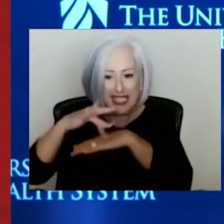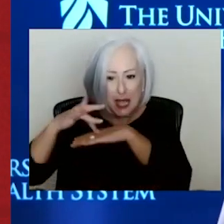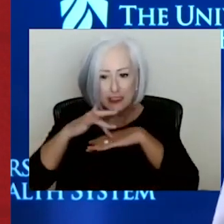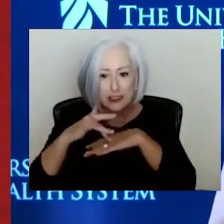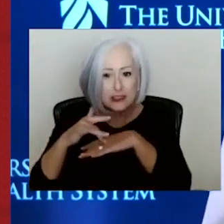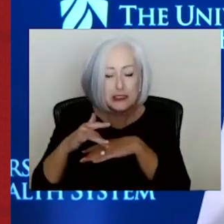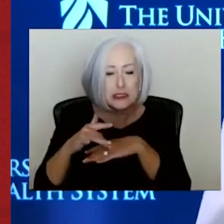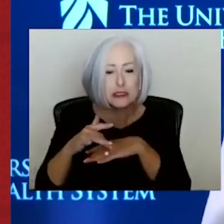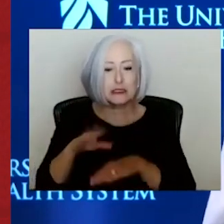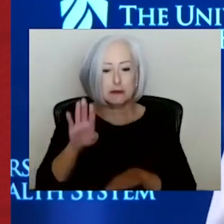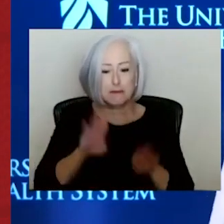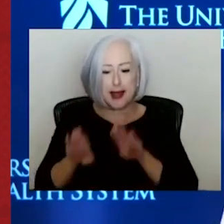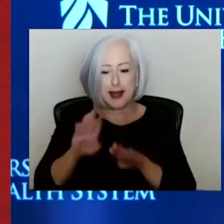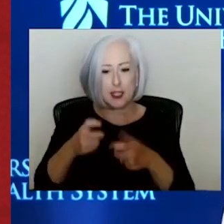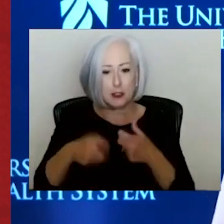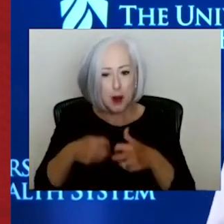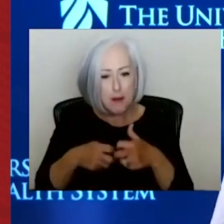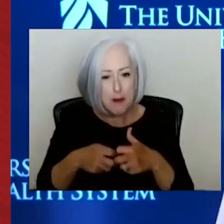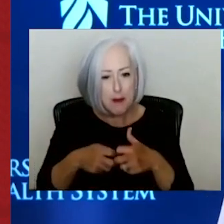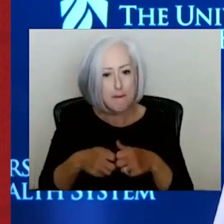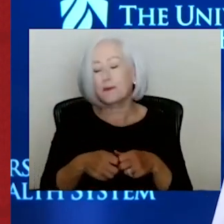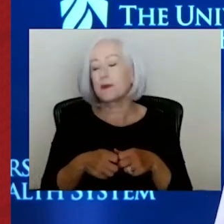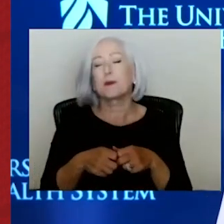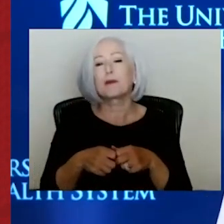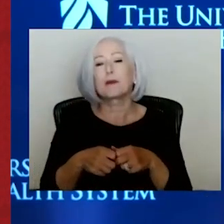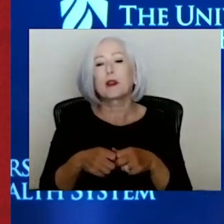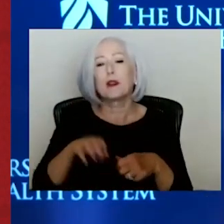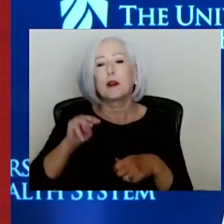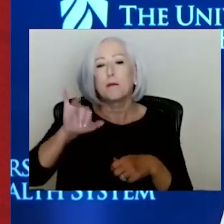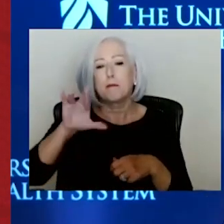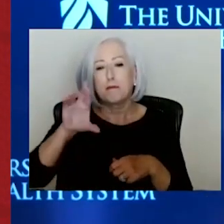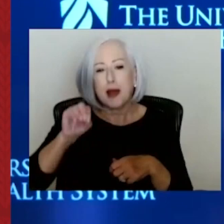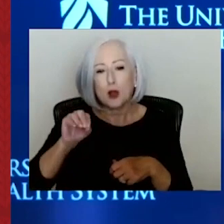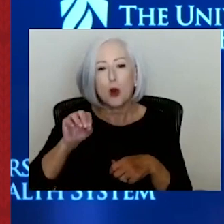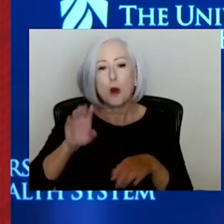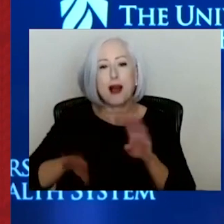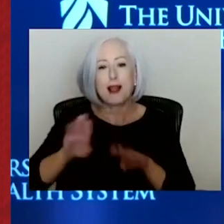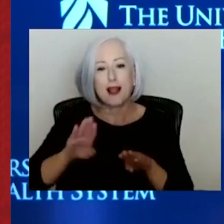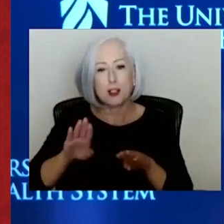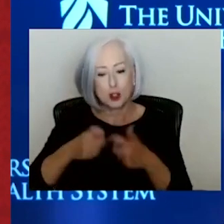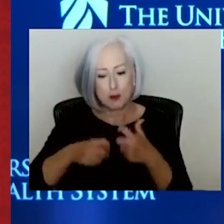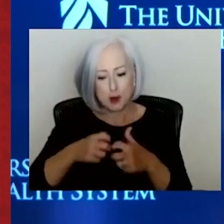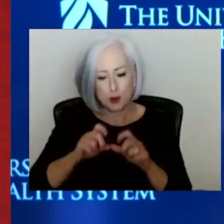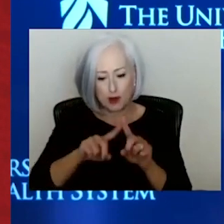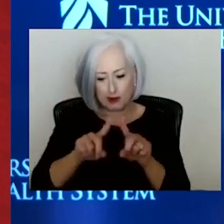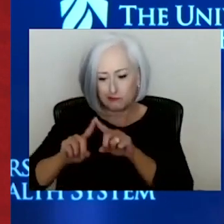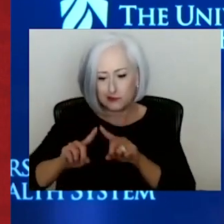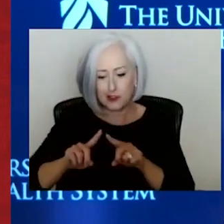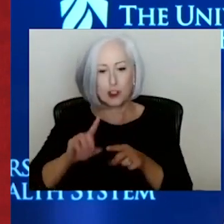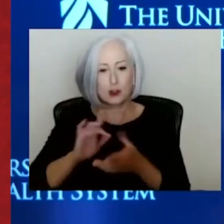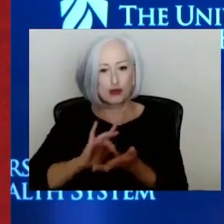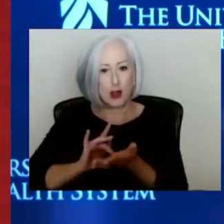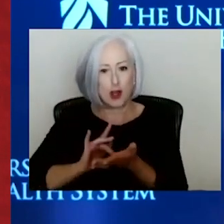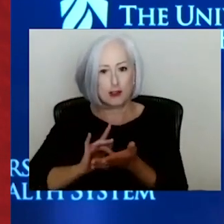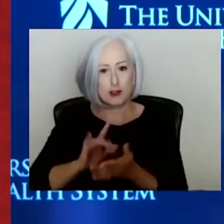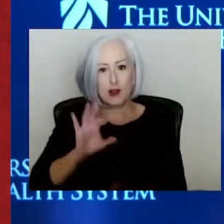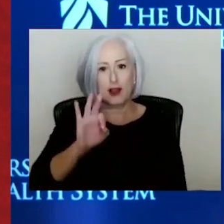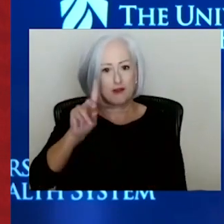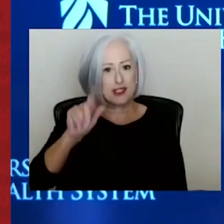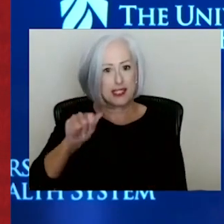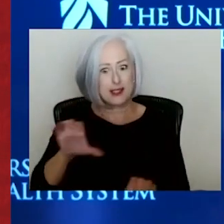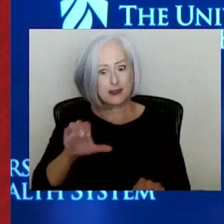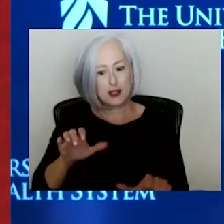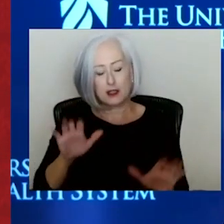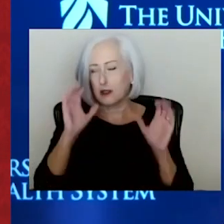biological issues or microbiological issues with the different drugs they make. And so the FDA does actually a really good job of making sure that